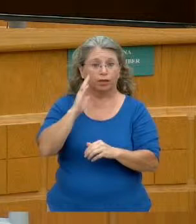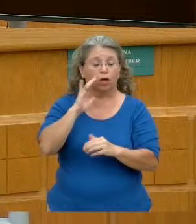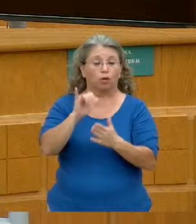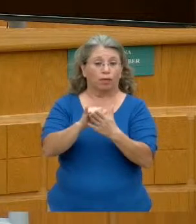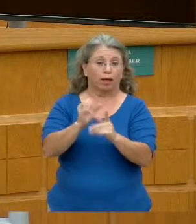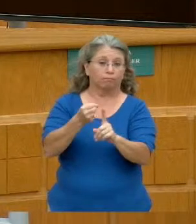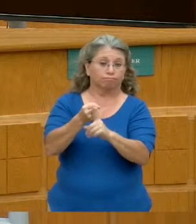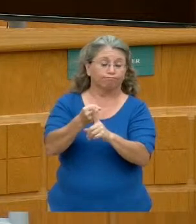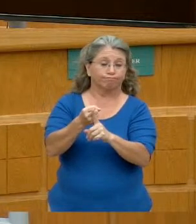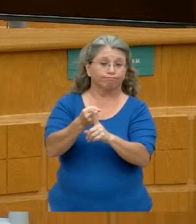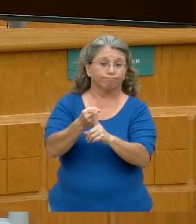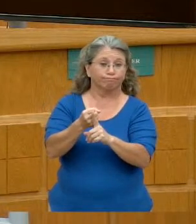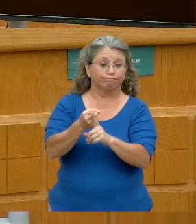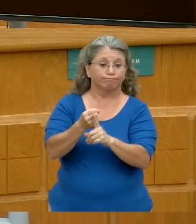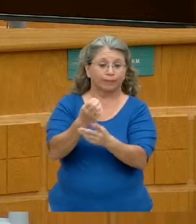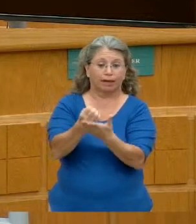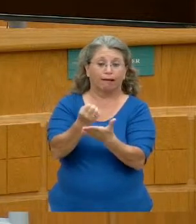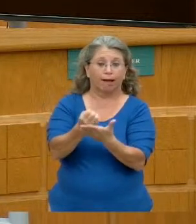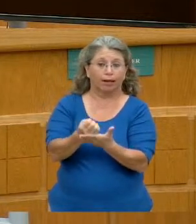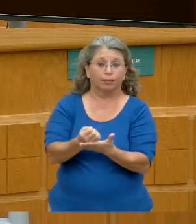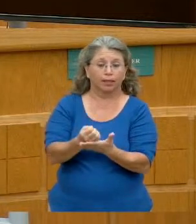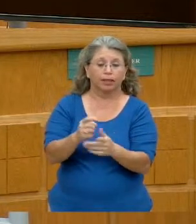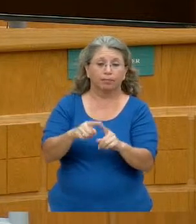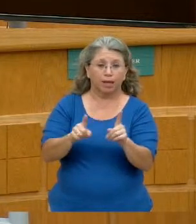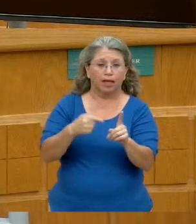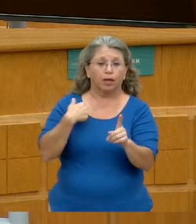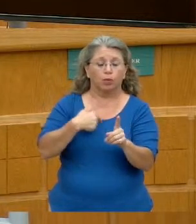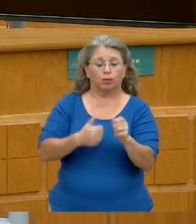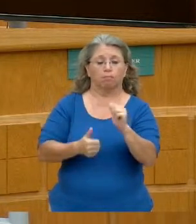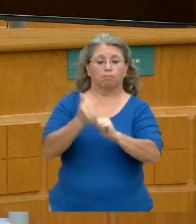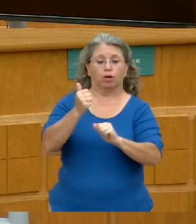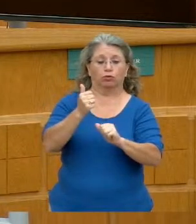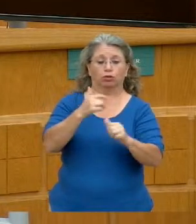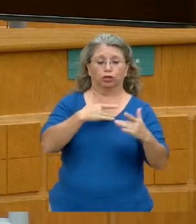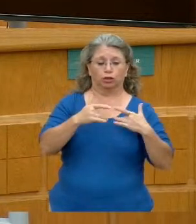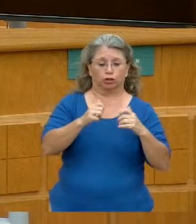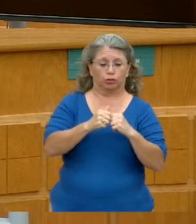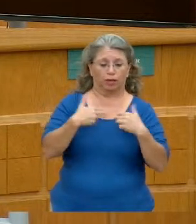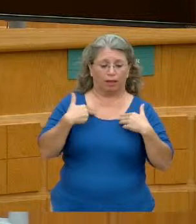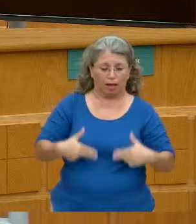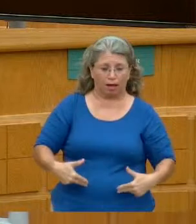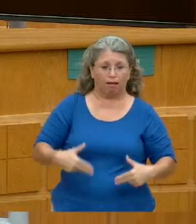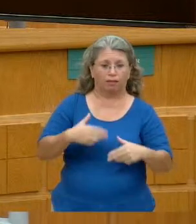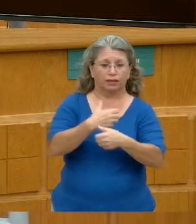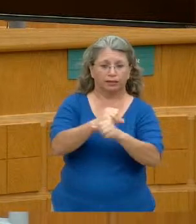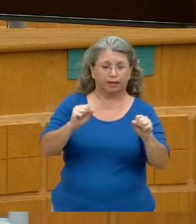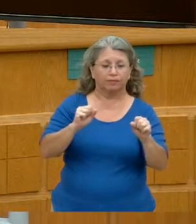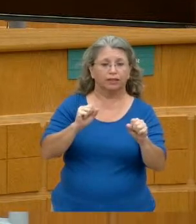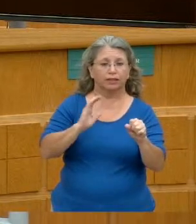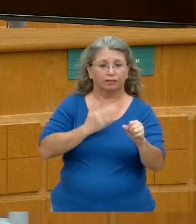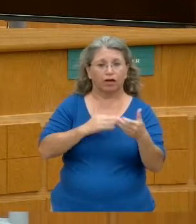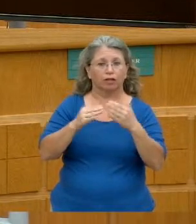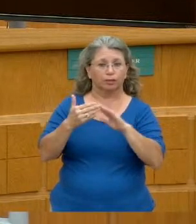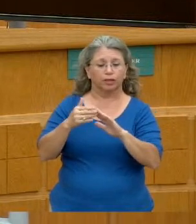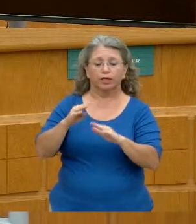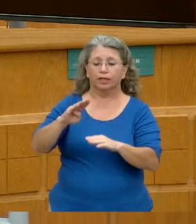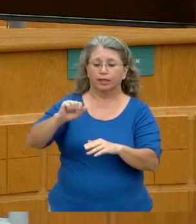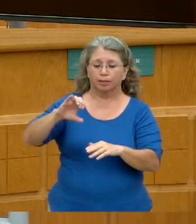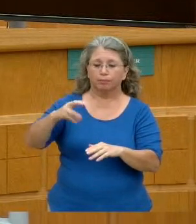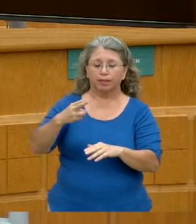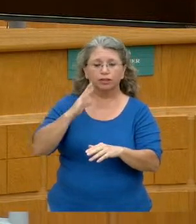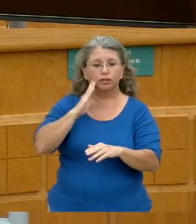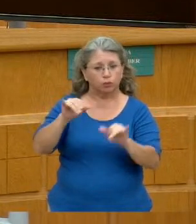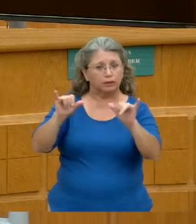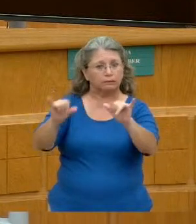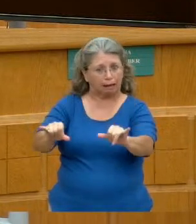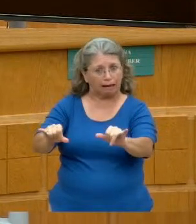it is. But the health and safety of the community is one that we really need to focus on. And the beaches will be here when the COVID is gone.